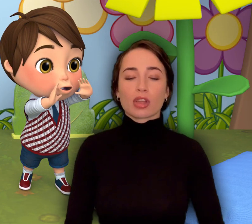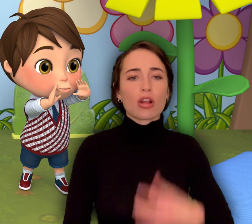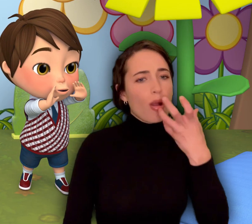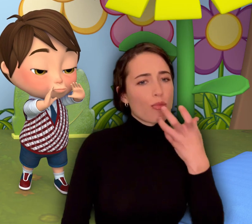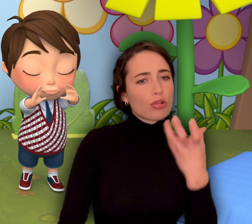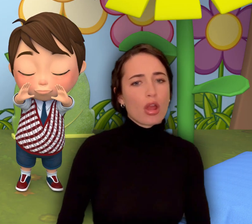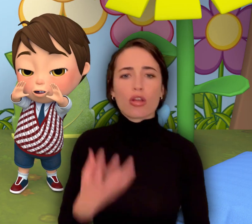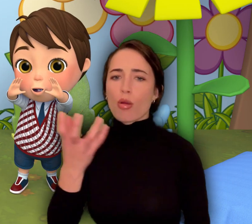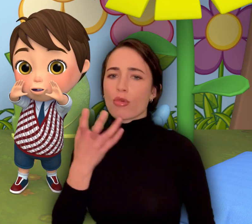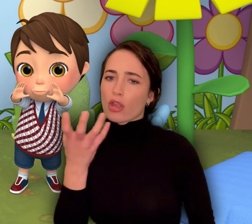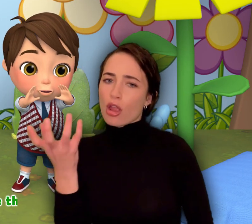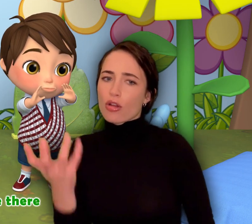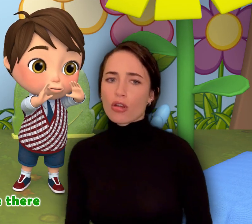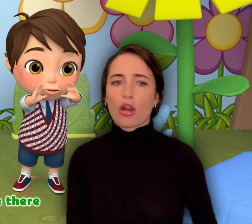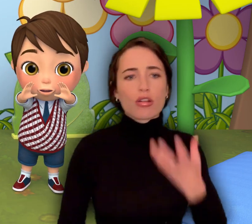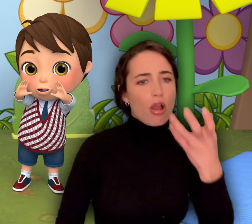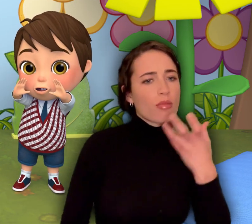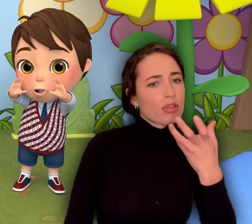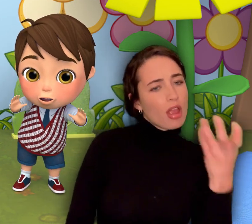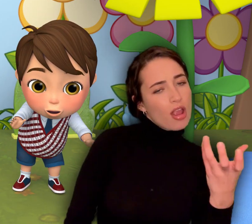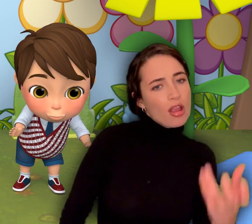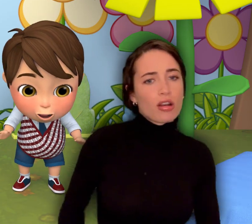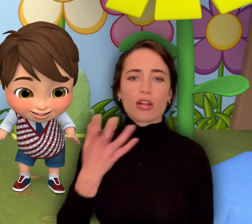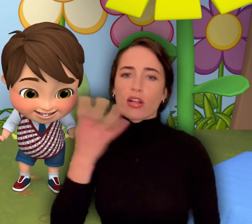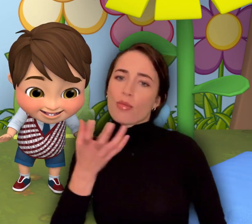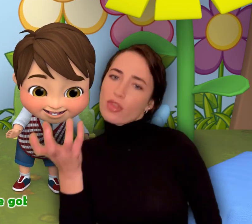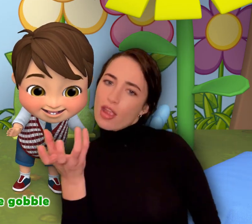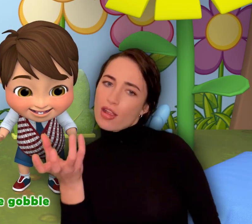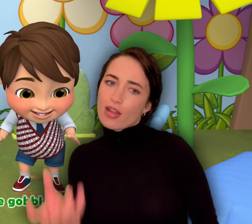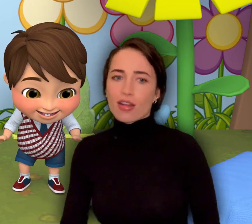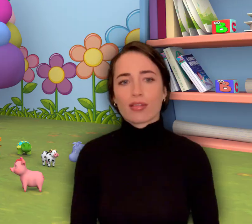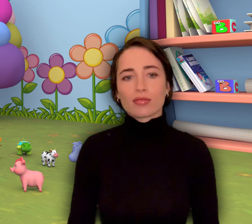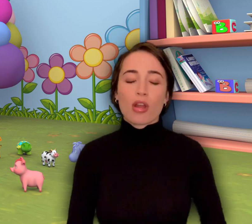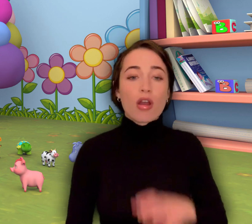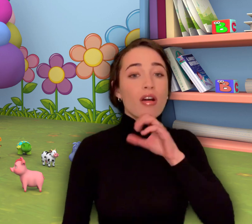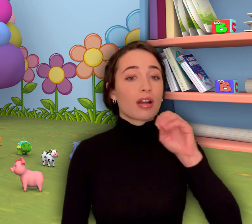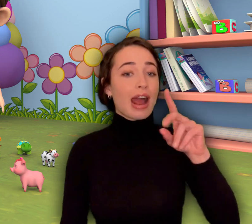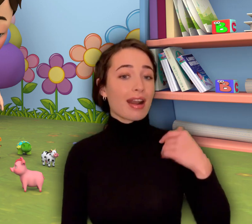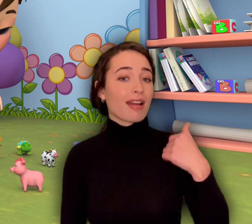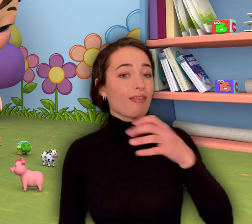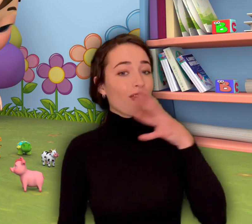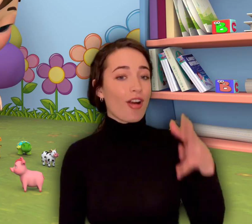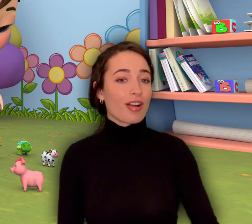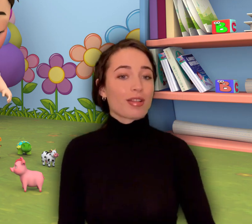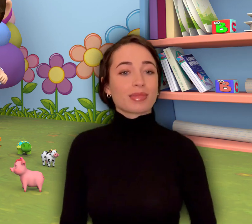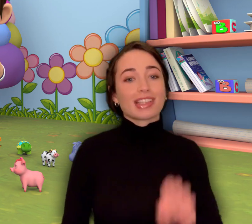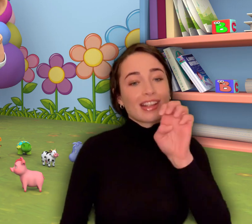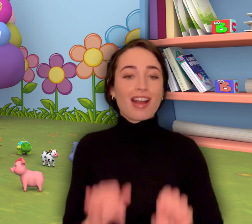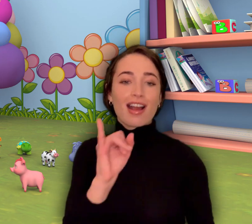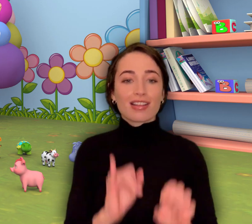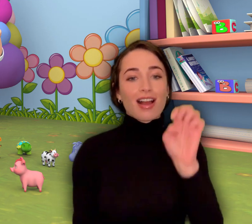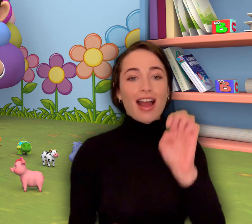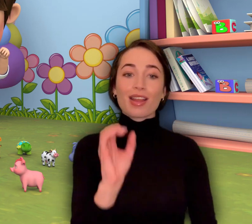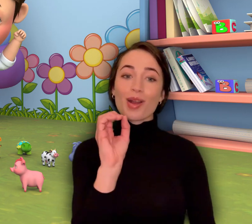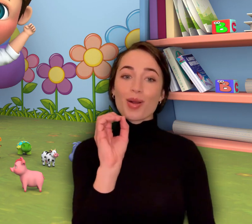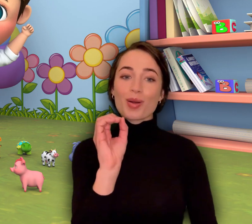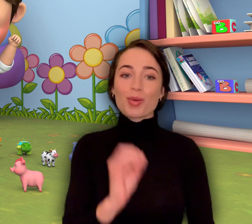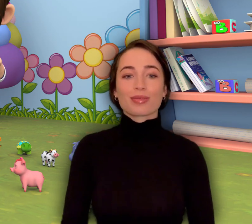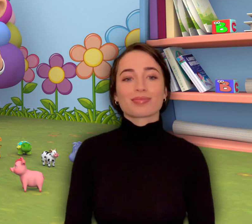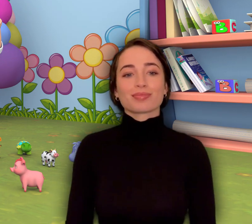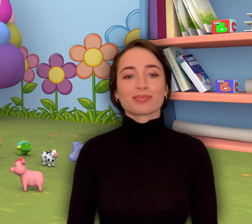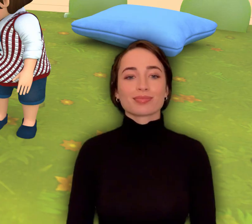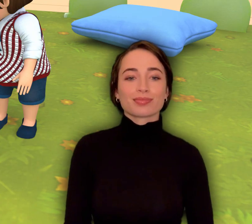With a gobble gobble here and a gobble gobble there. Here a gobble, there a gobble, everywhere a gobble gobble. Old Macdonald had a farm,